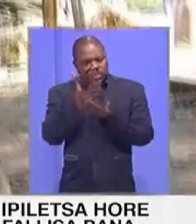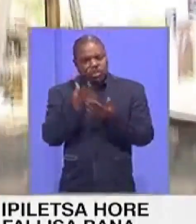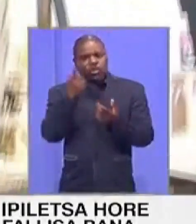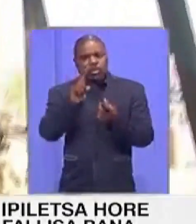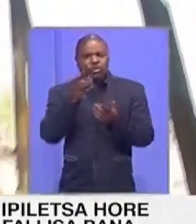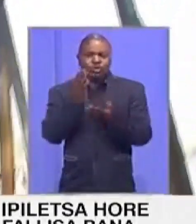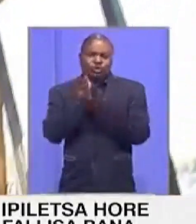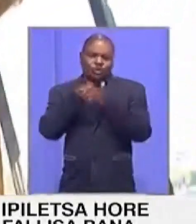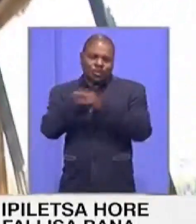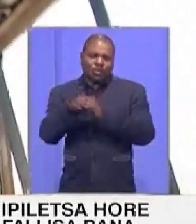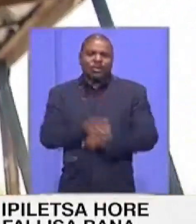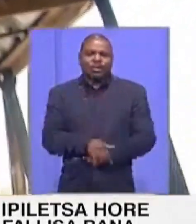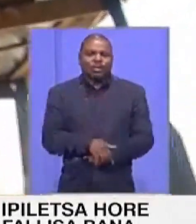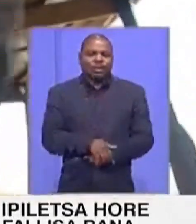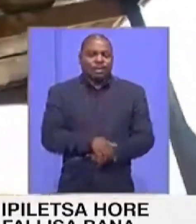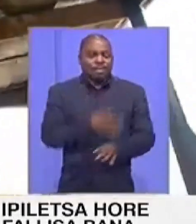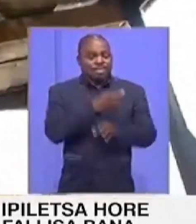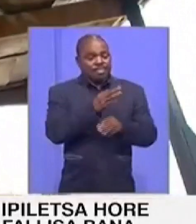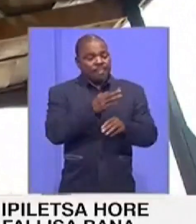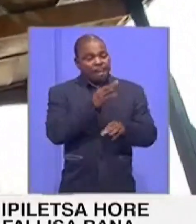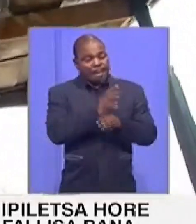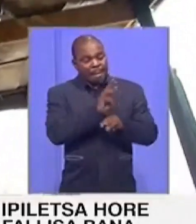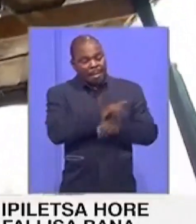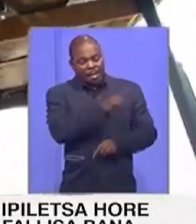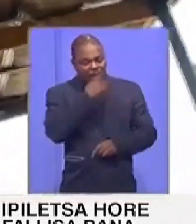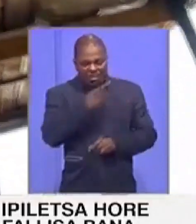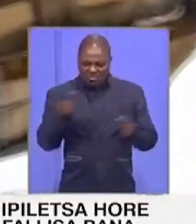safely. I can't go